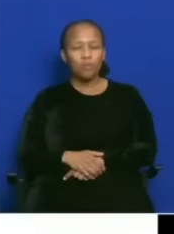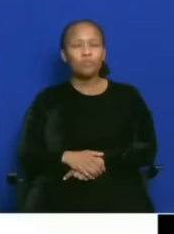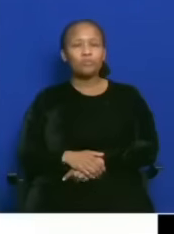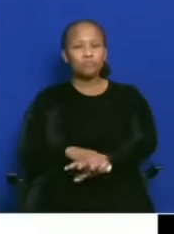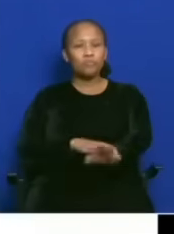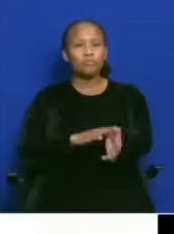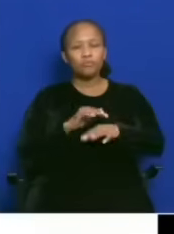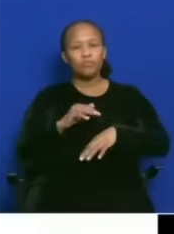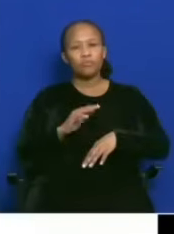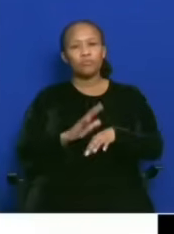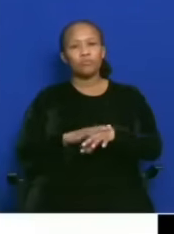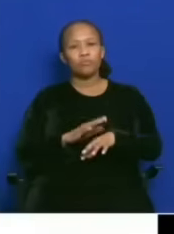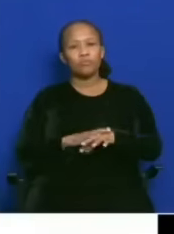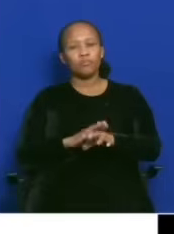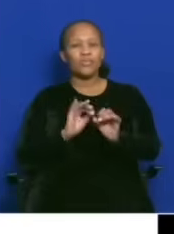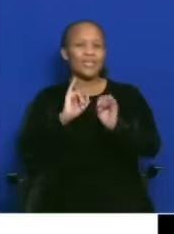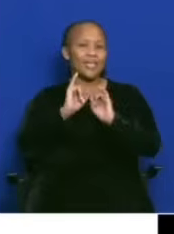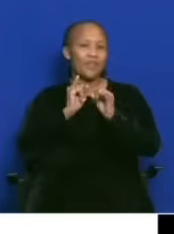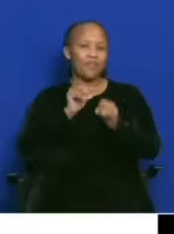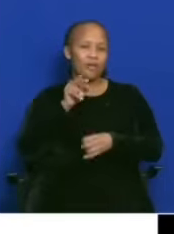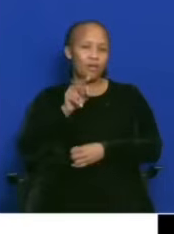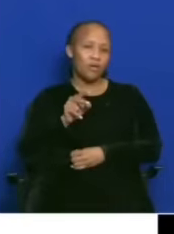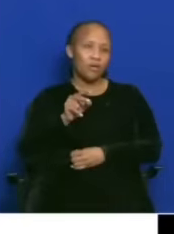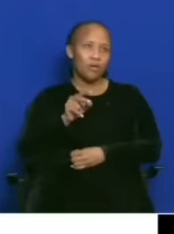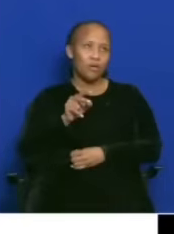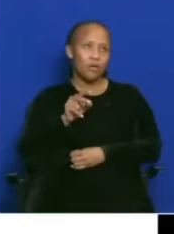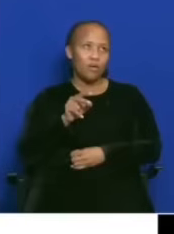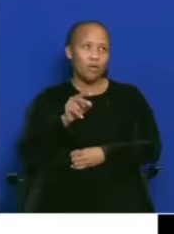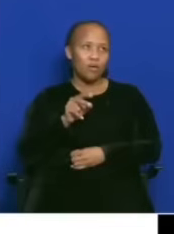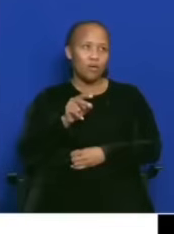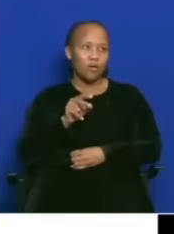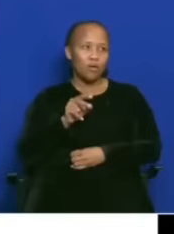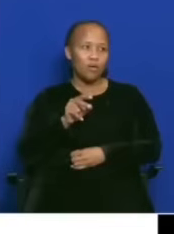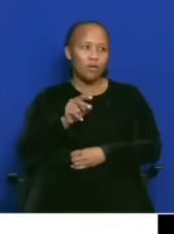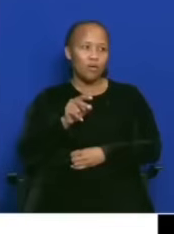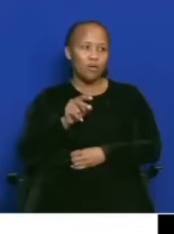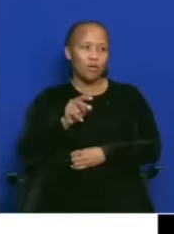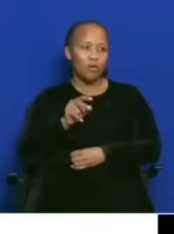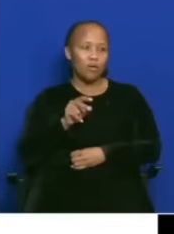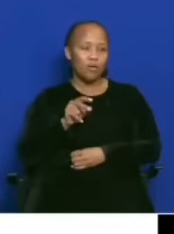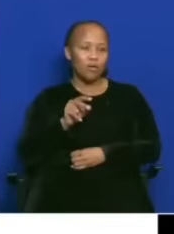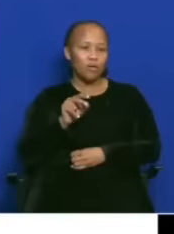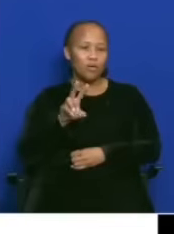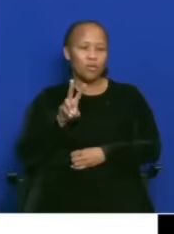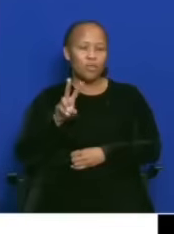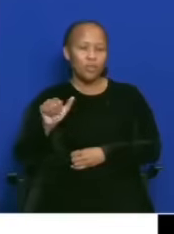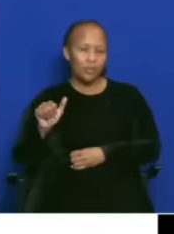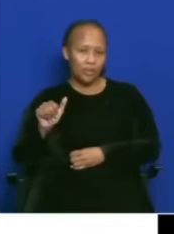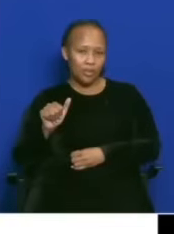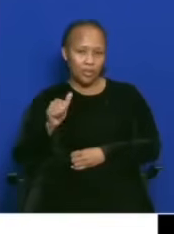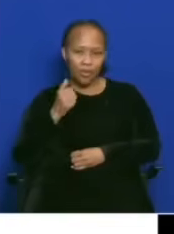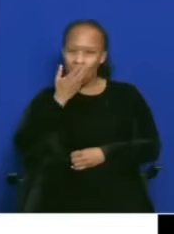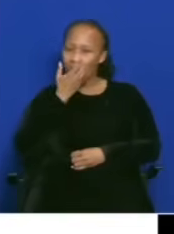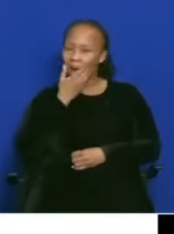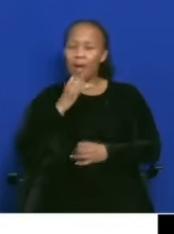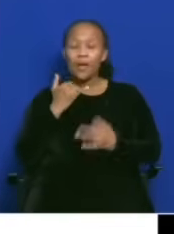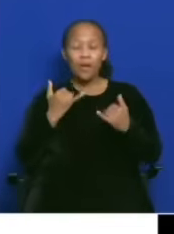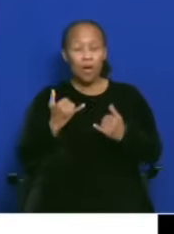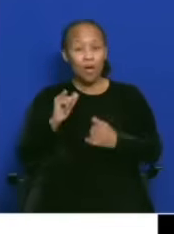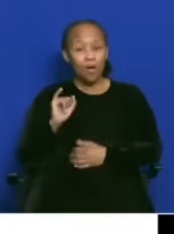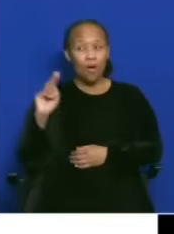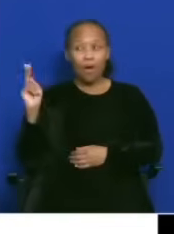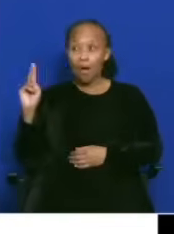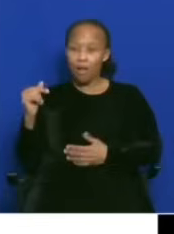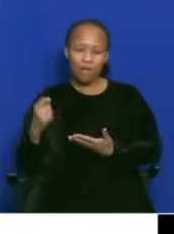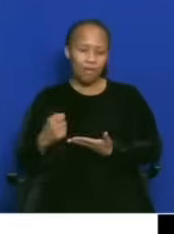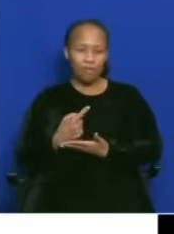11:14:26 in the morning, General Khan sends a message that says, and this is forwarded, it says,